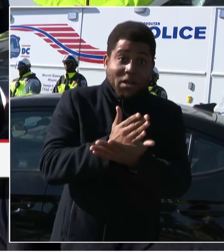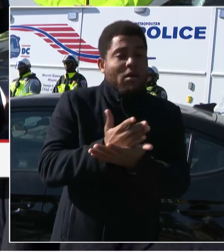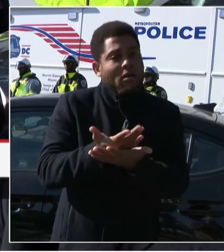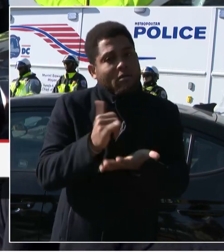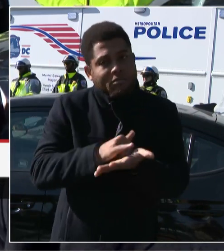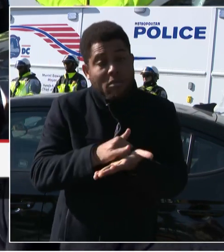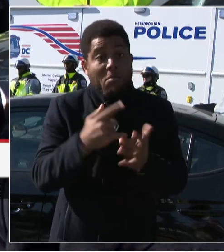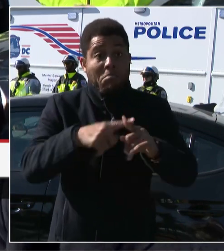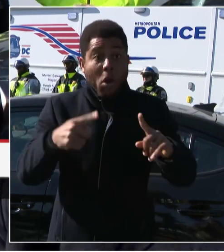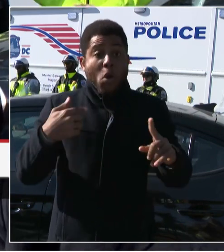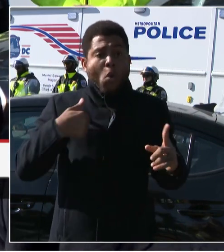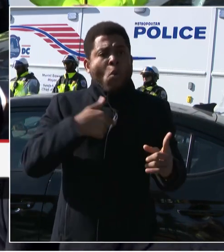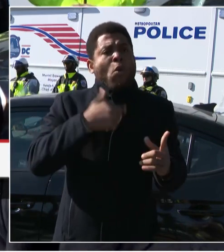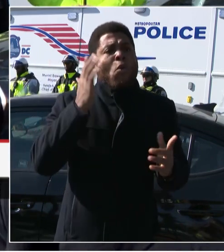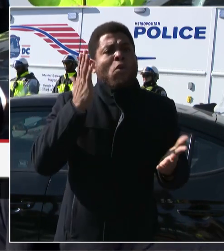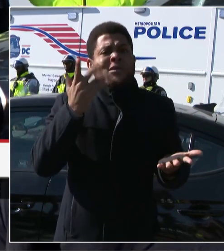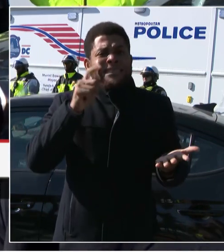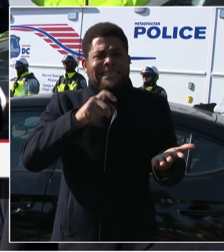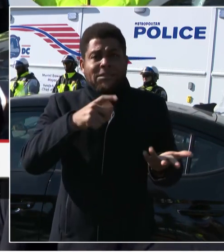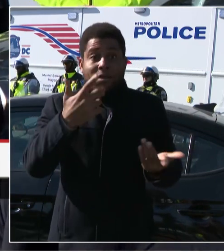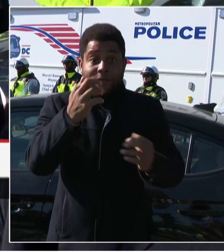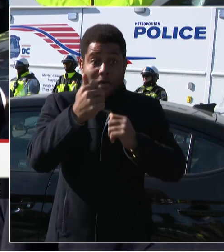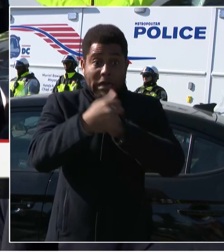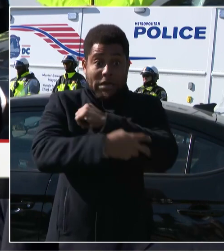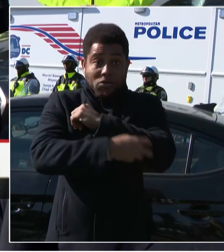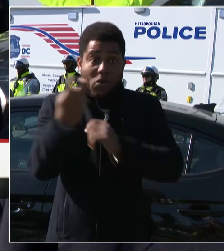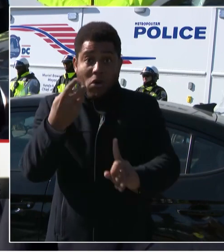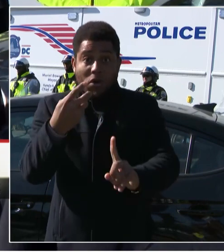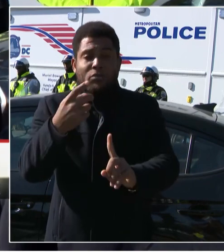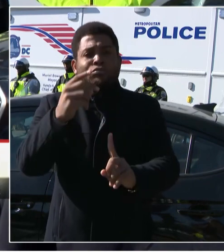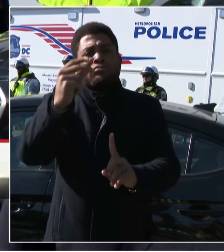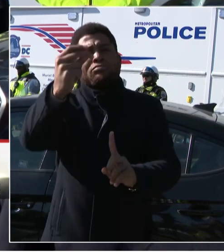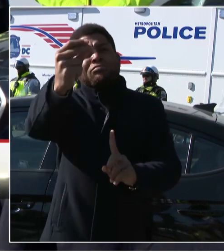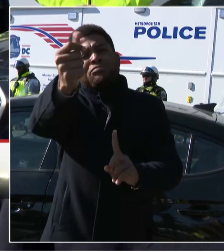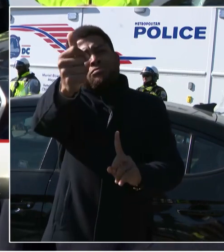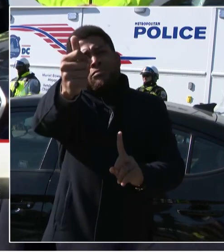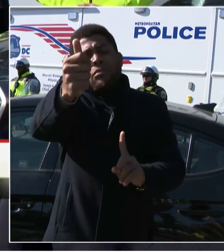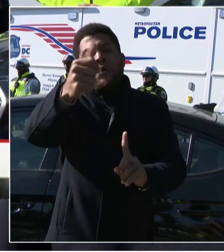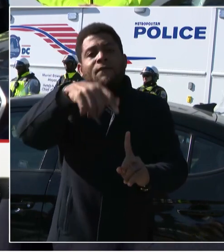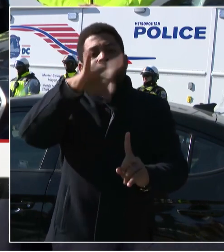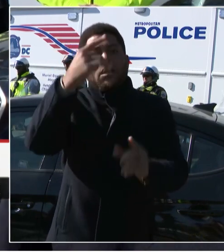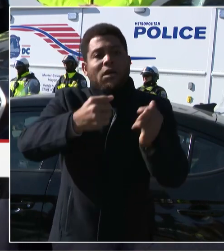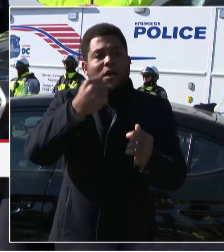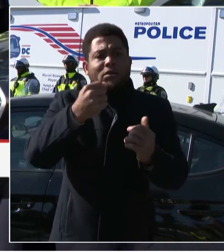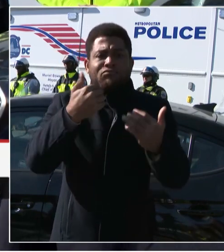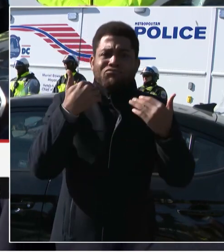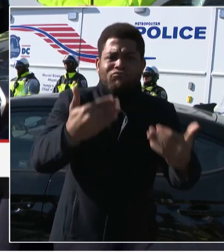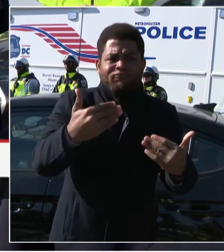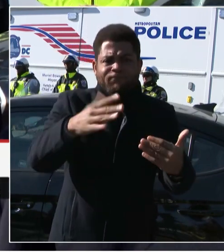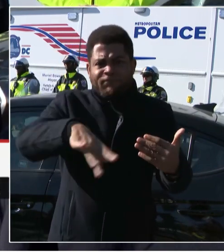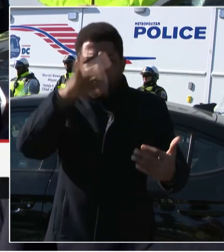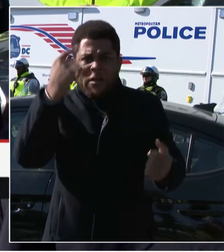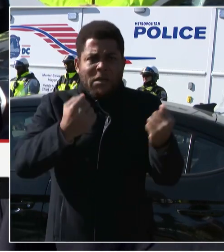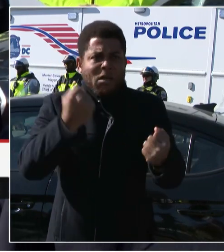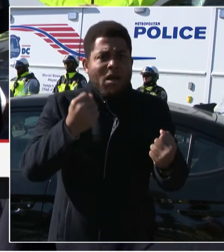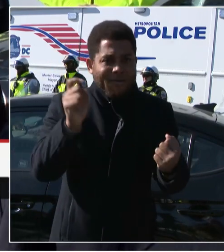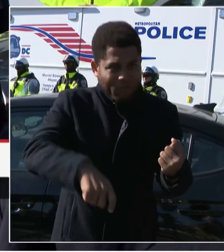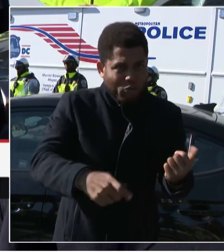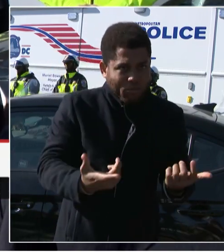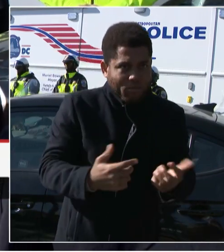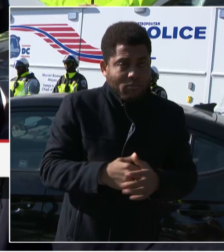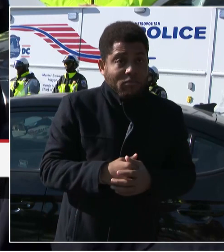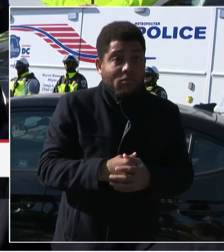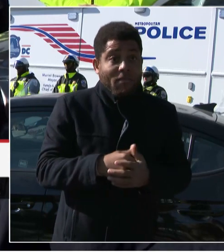identify and arrest those individuals involved in criminal activity is important for future deterrence and also allow us to hold